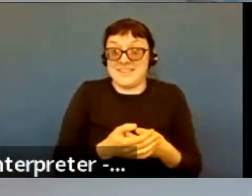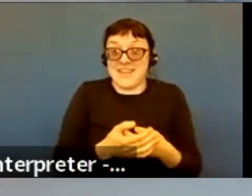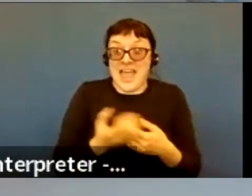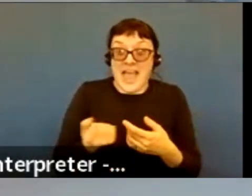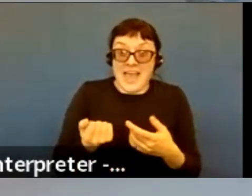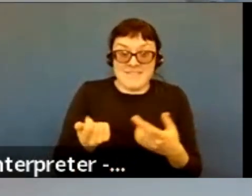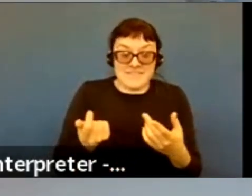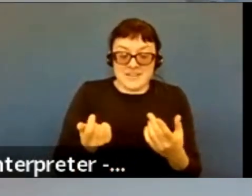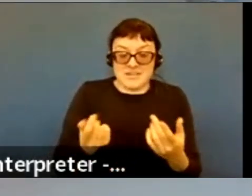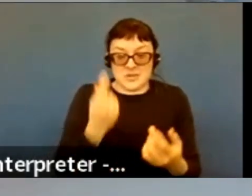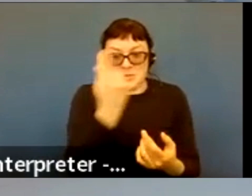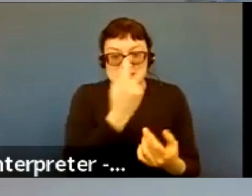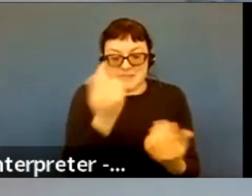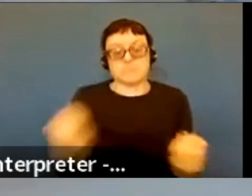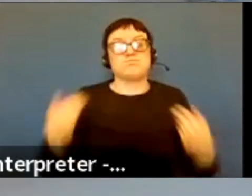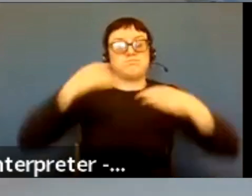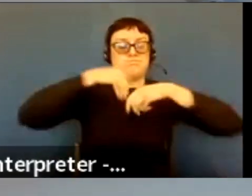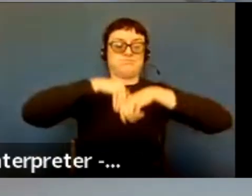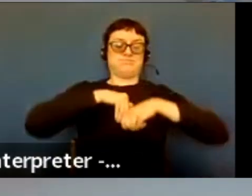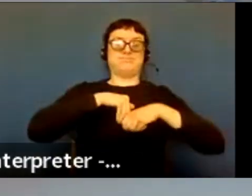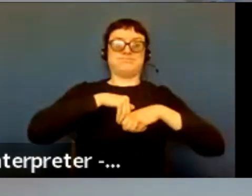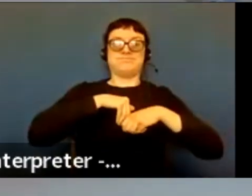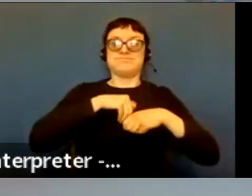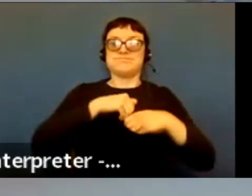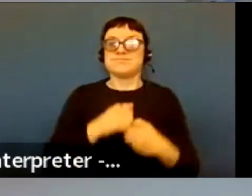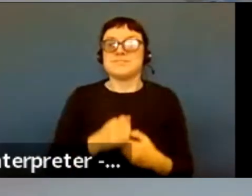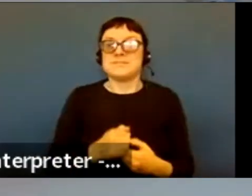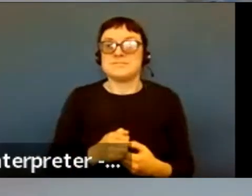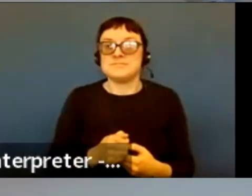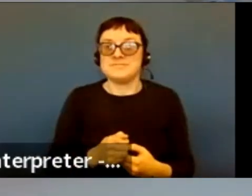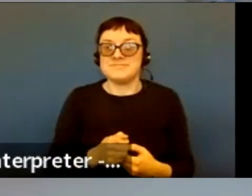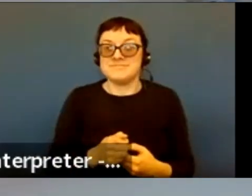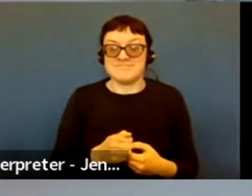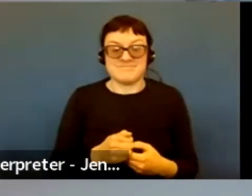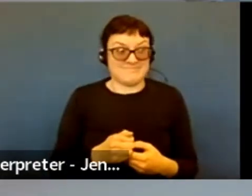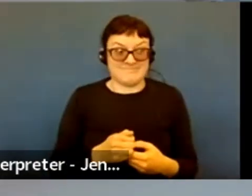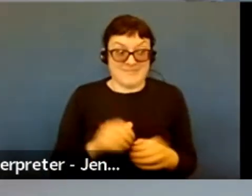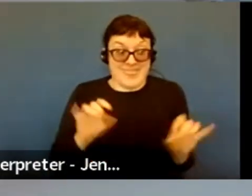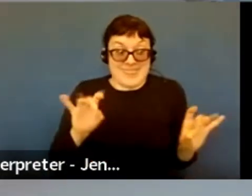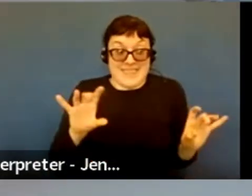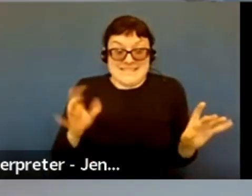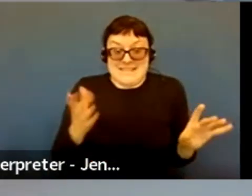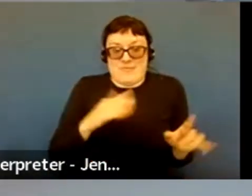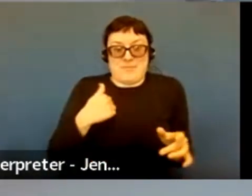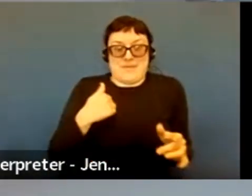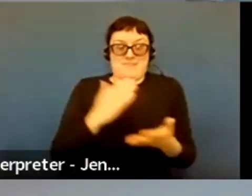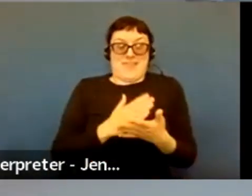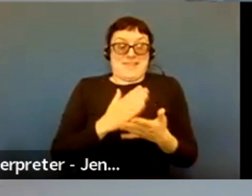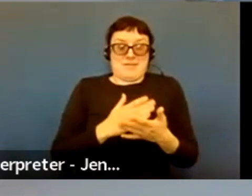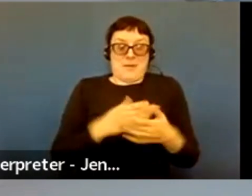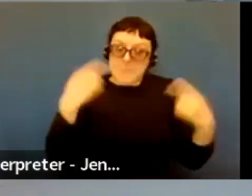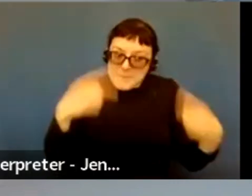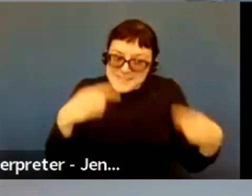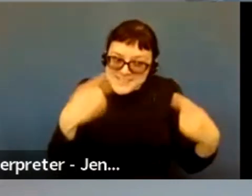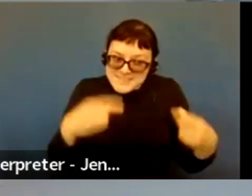and you have that absorbed into your system, then you don't need anything else from me, because it's all